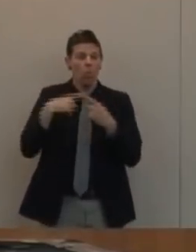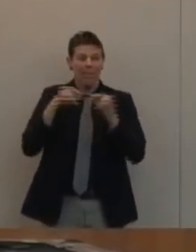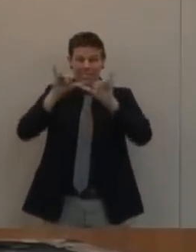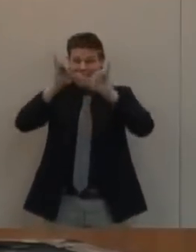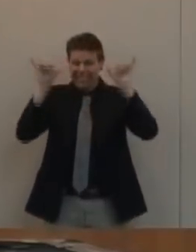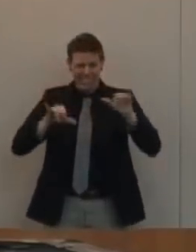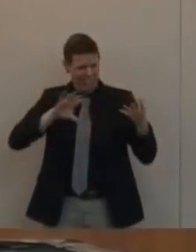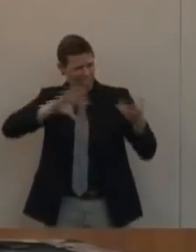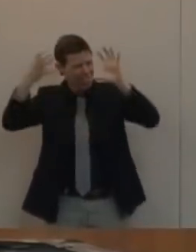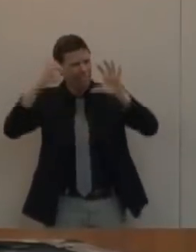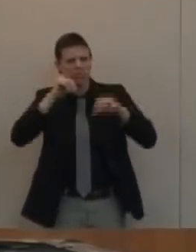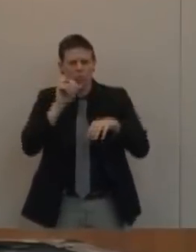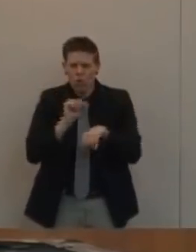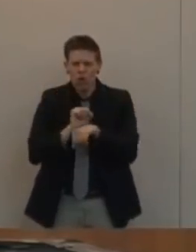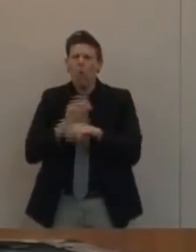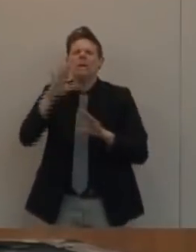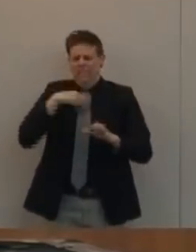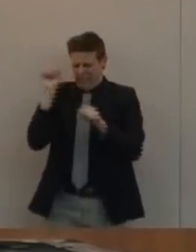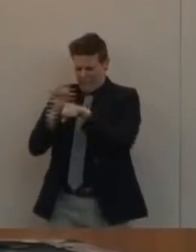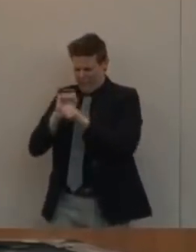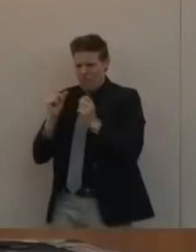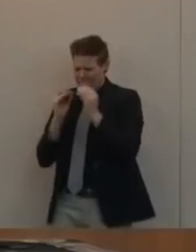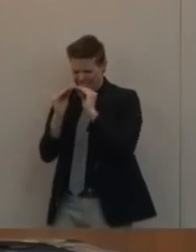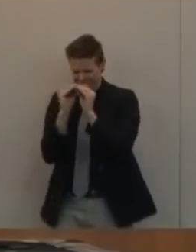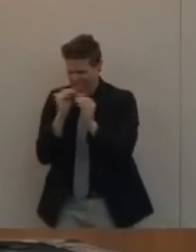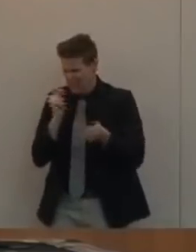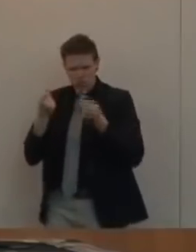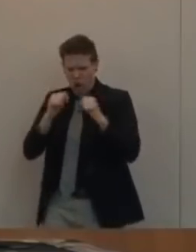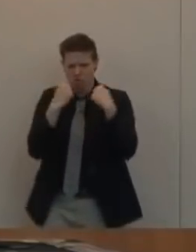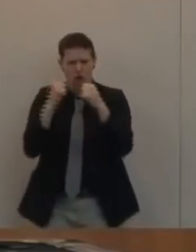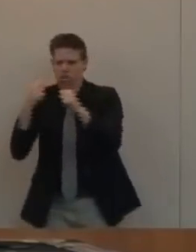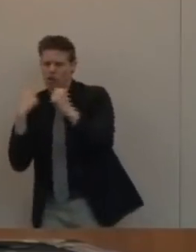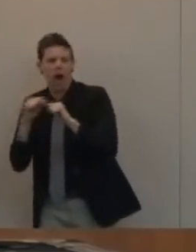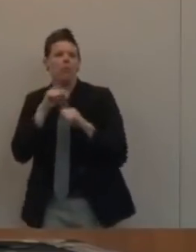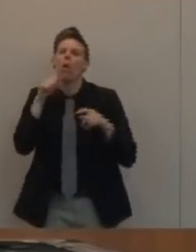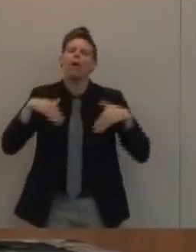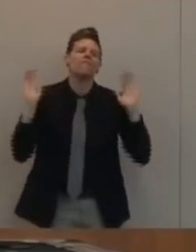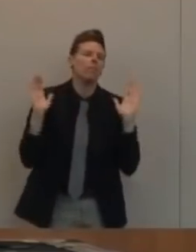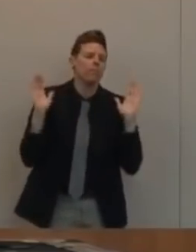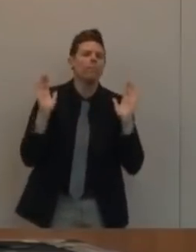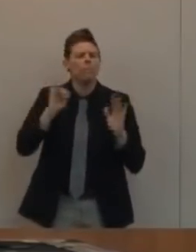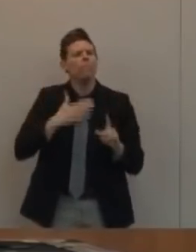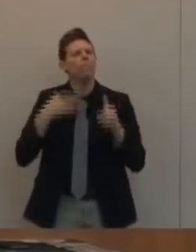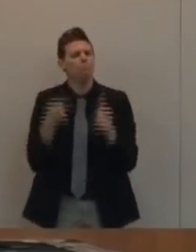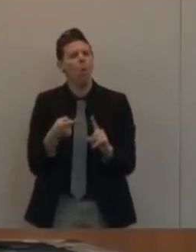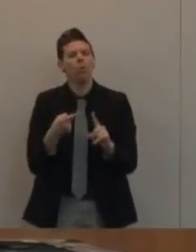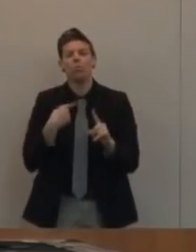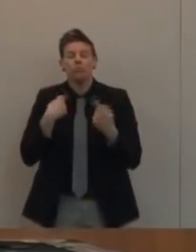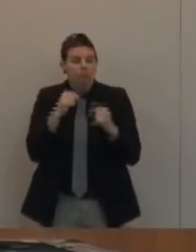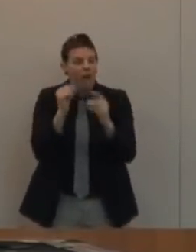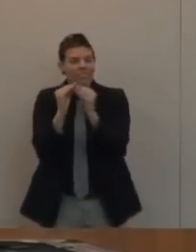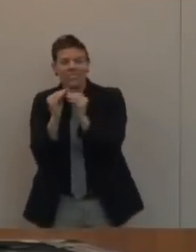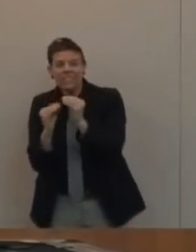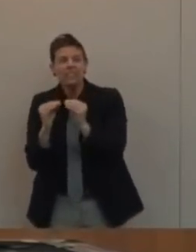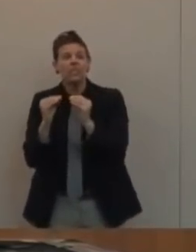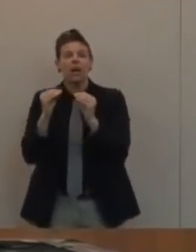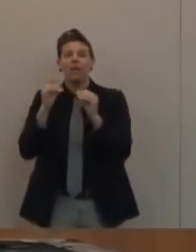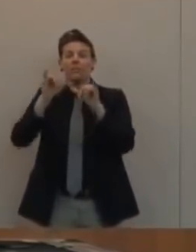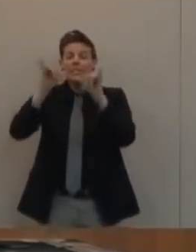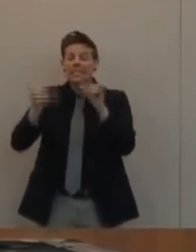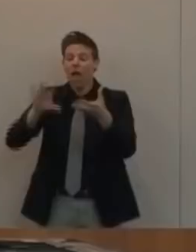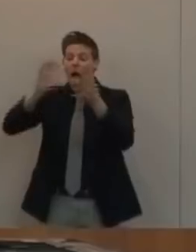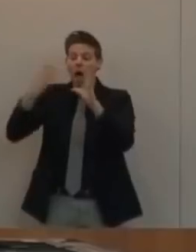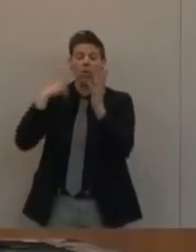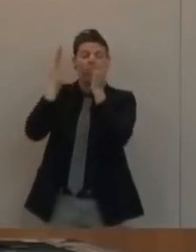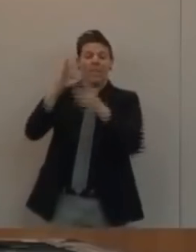to fix it. You should expect that. And I also explained to New Mexicans that these systems were not designed for